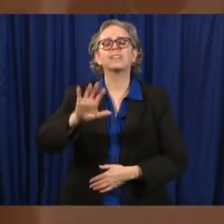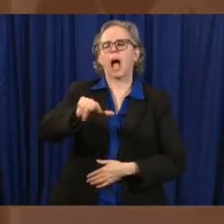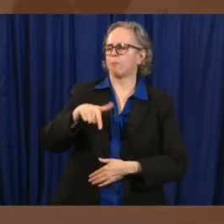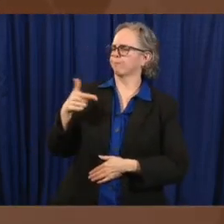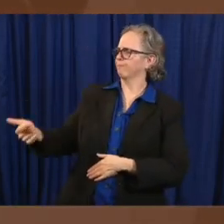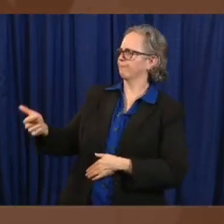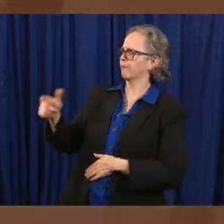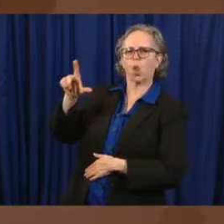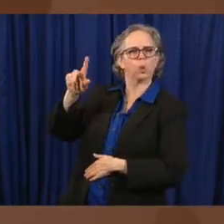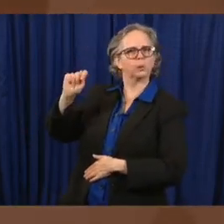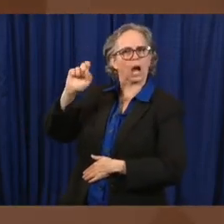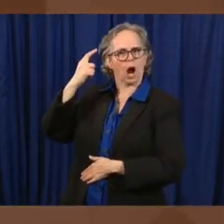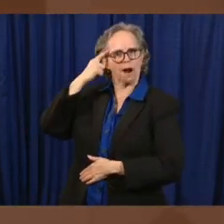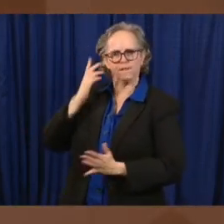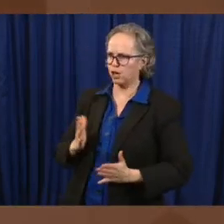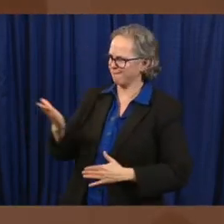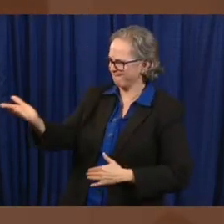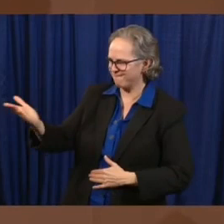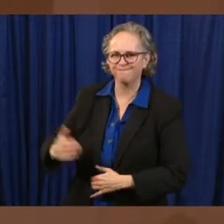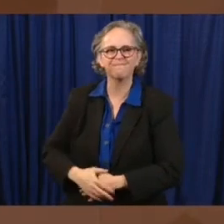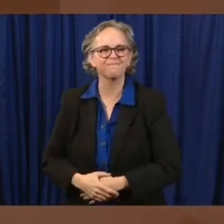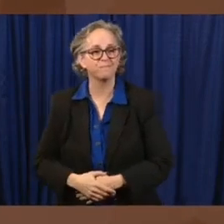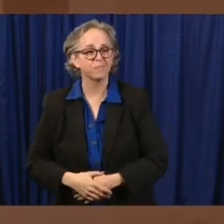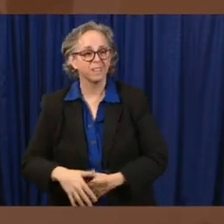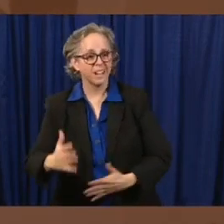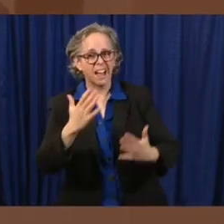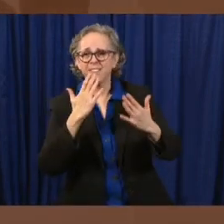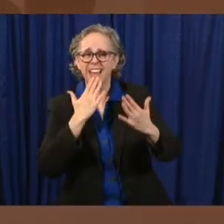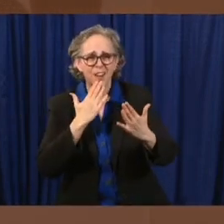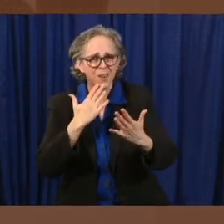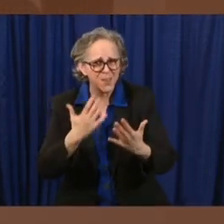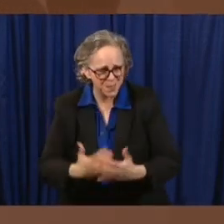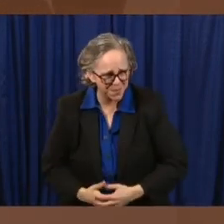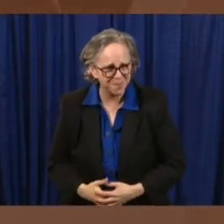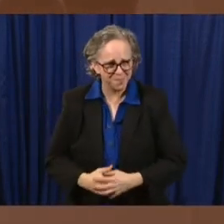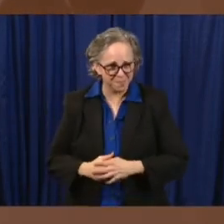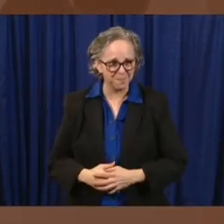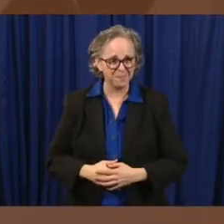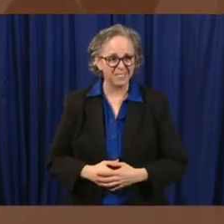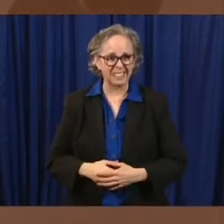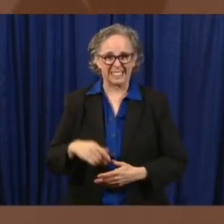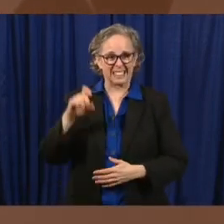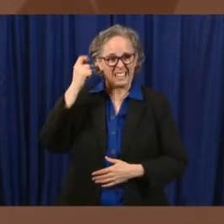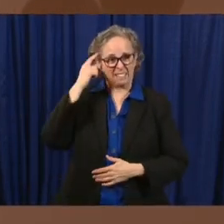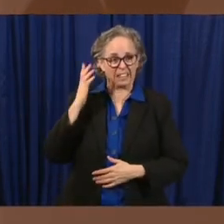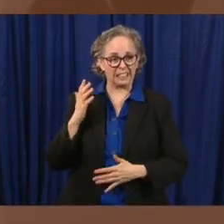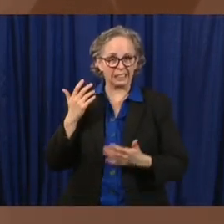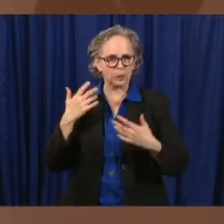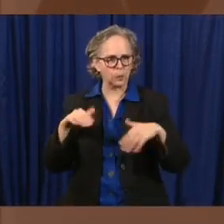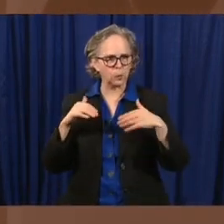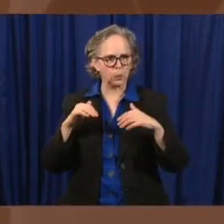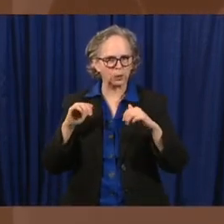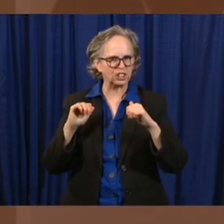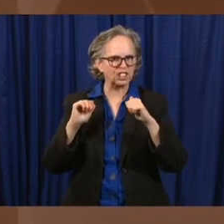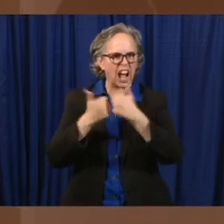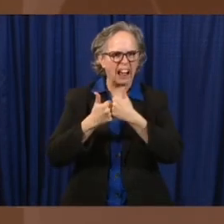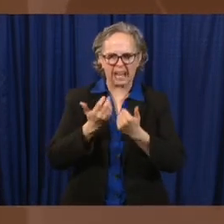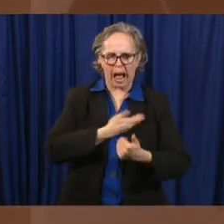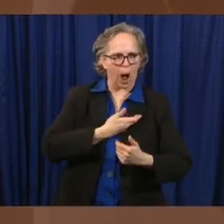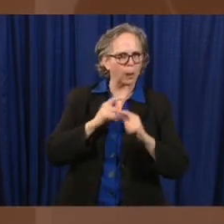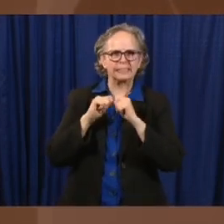Thank you very much, Governor. Governor DeWine challenged the team in the past weeks to identify